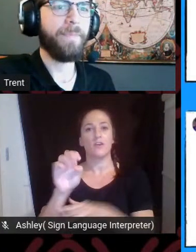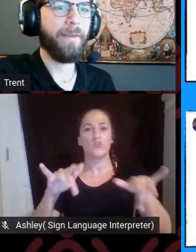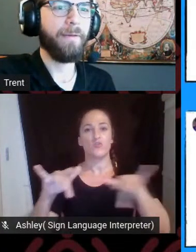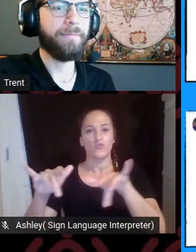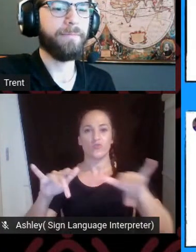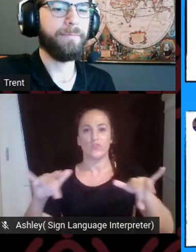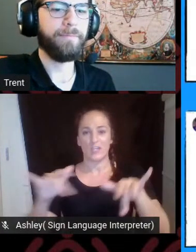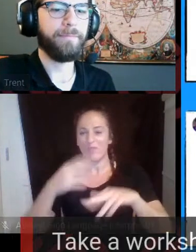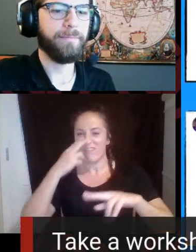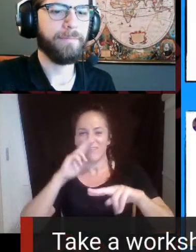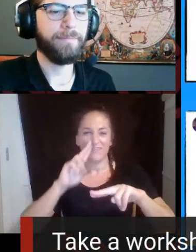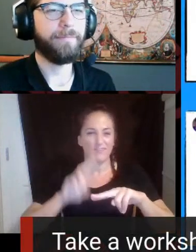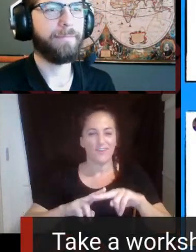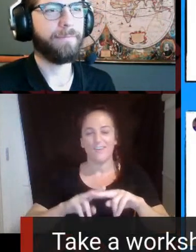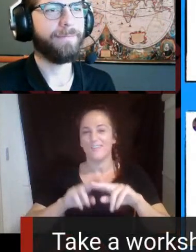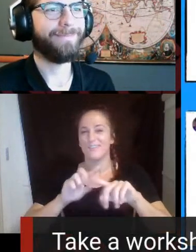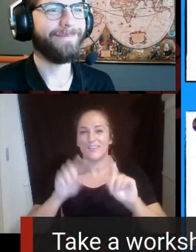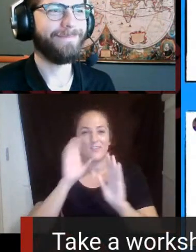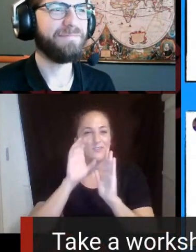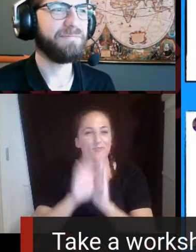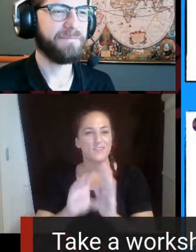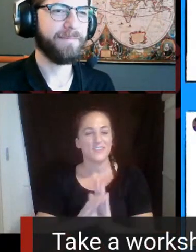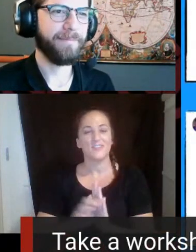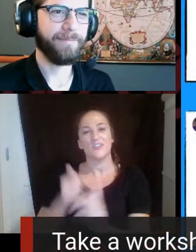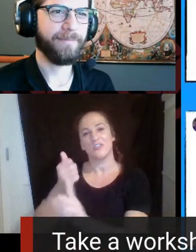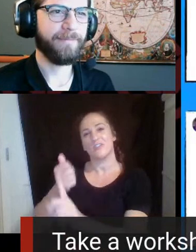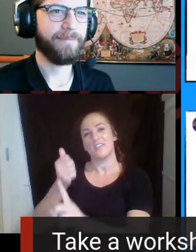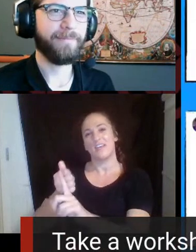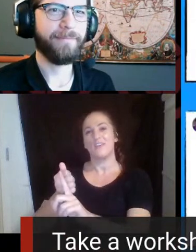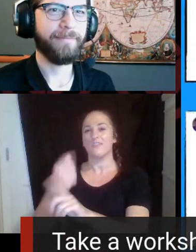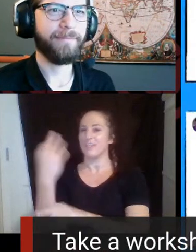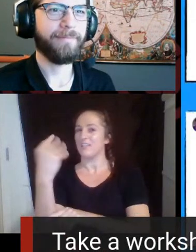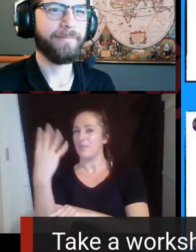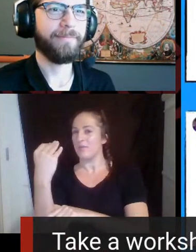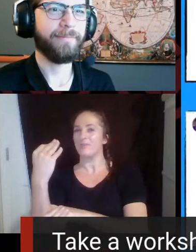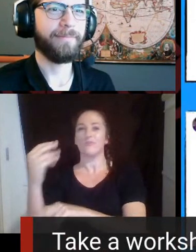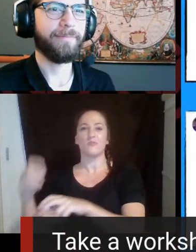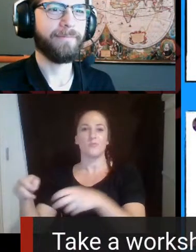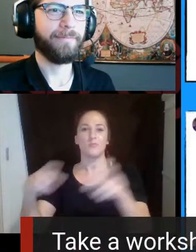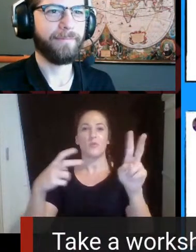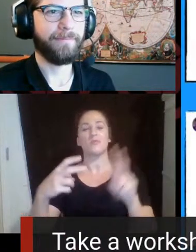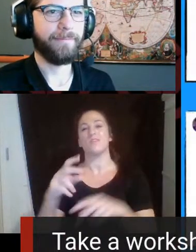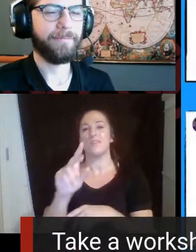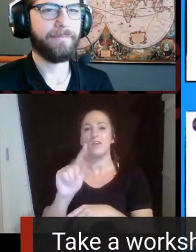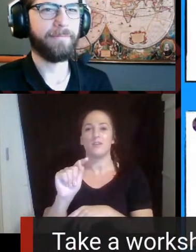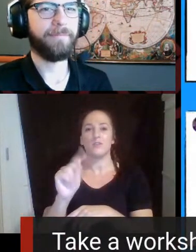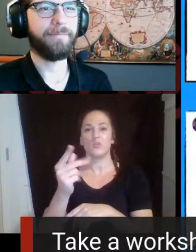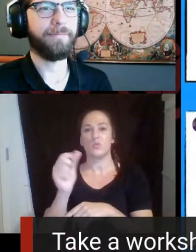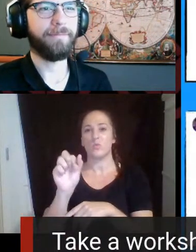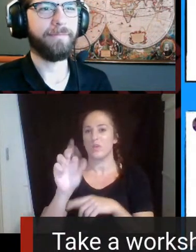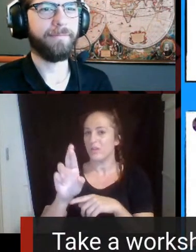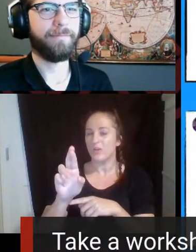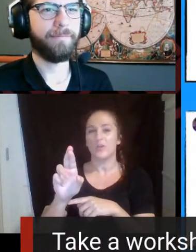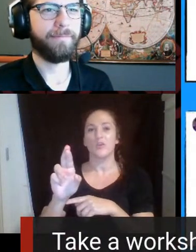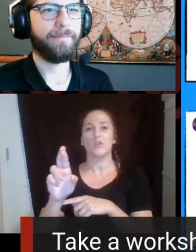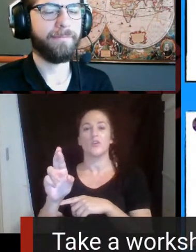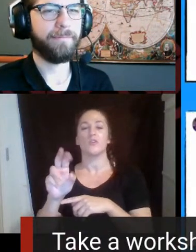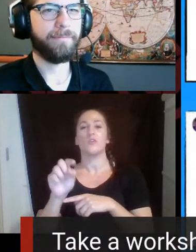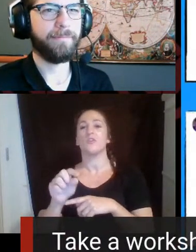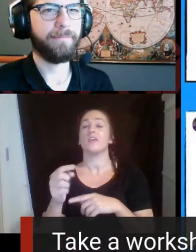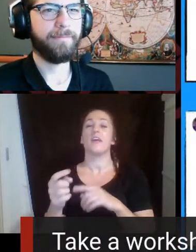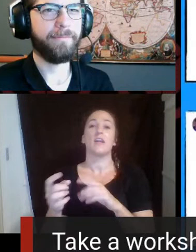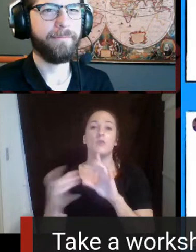feel free to take your workshop selfie today if you're joining us. Post it on Twitter, tag us with ETPBC